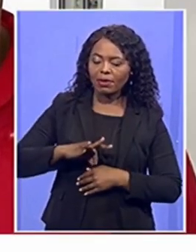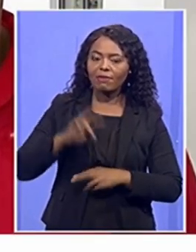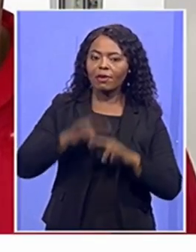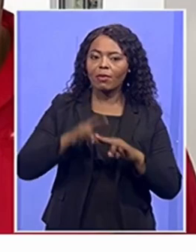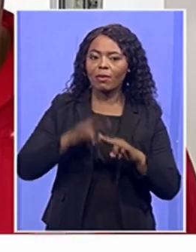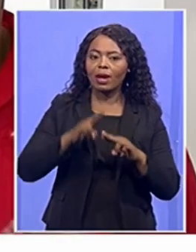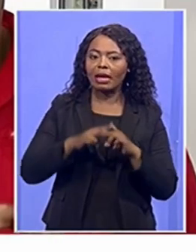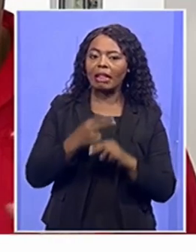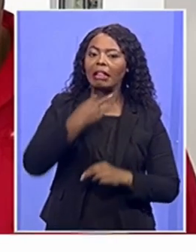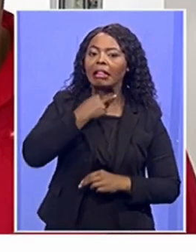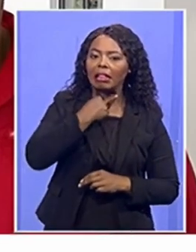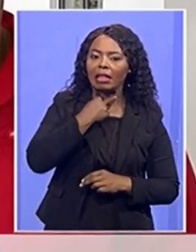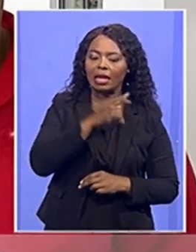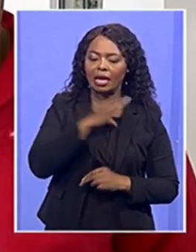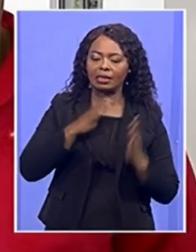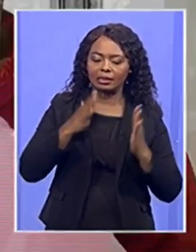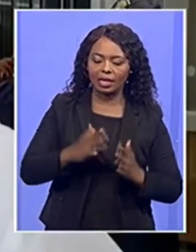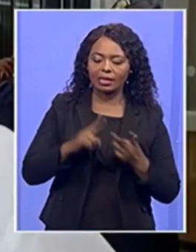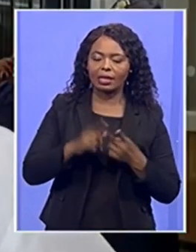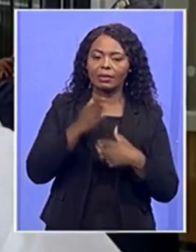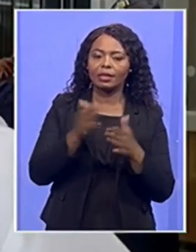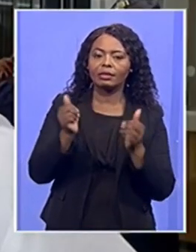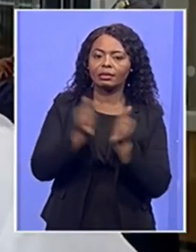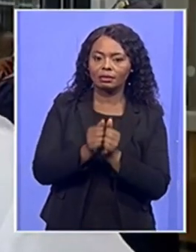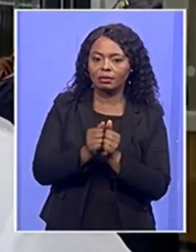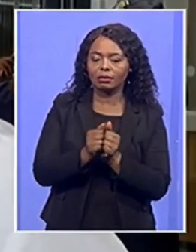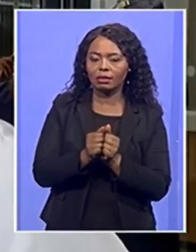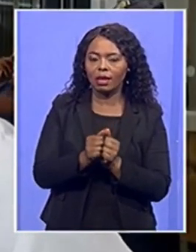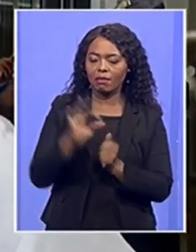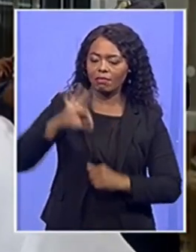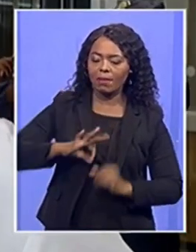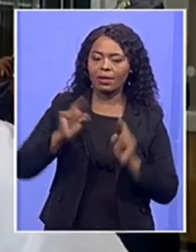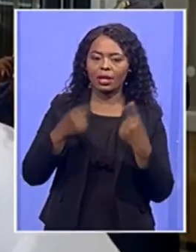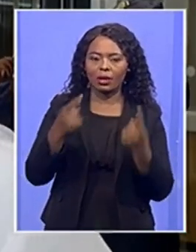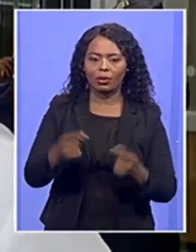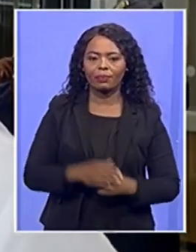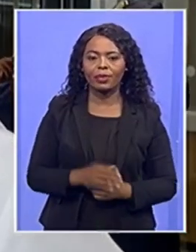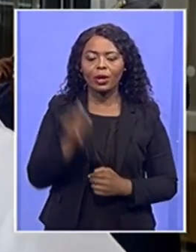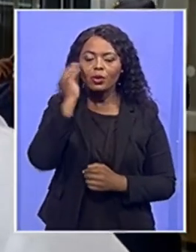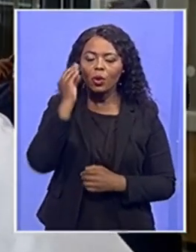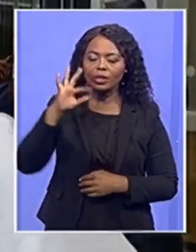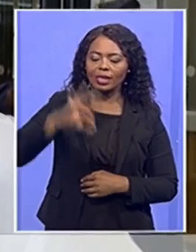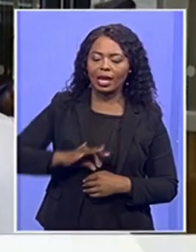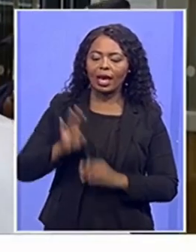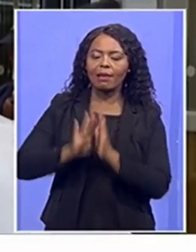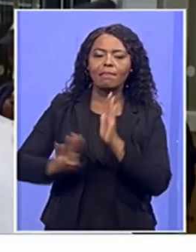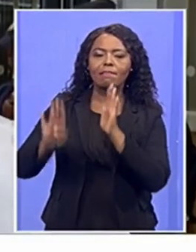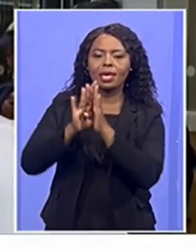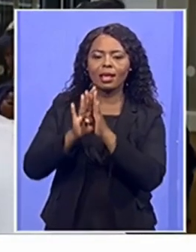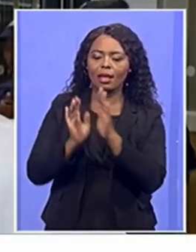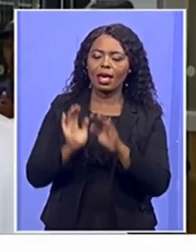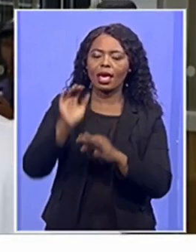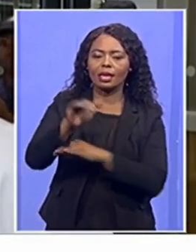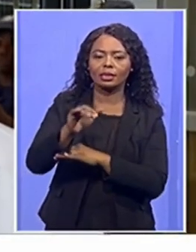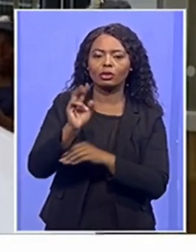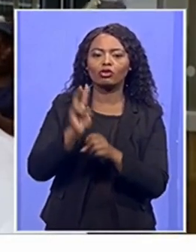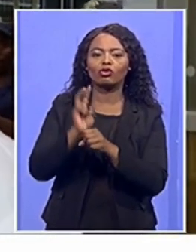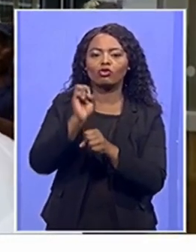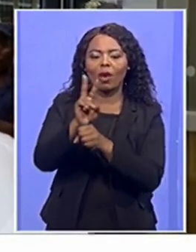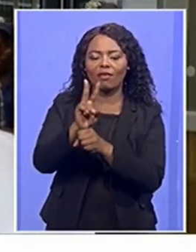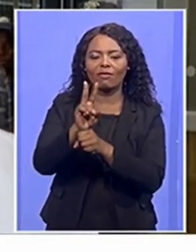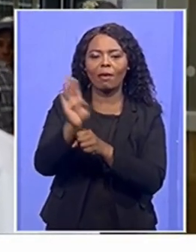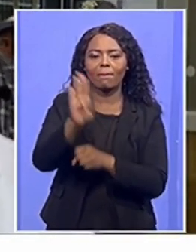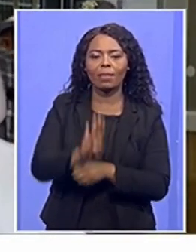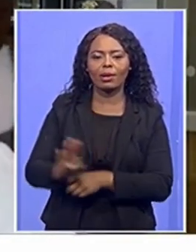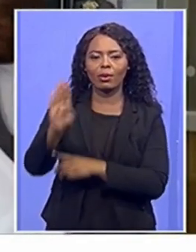to the councillors and the employees. We know that the salary bill exceeds 12 billion but